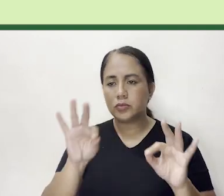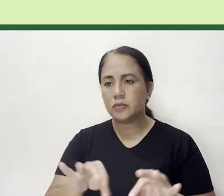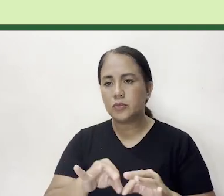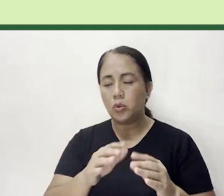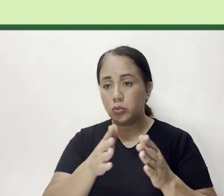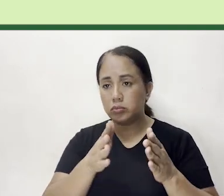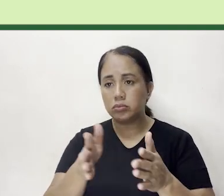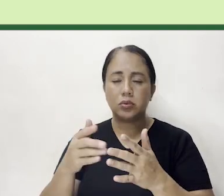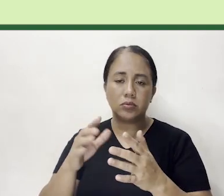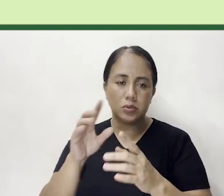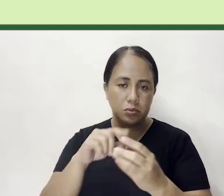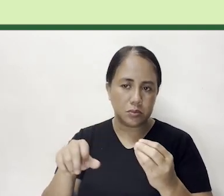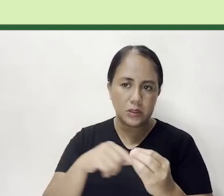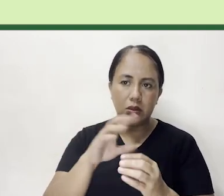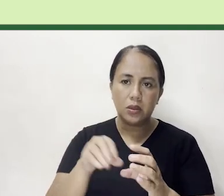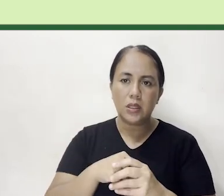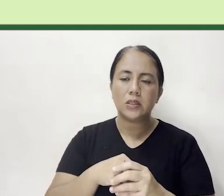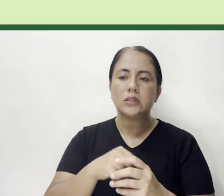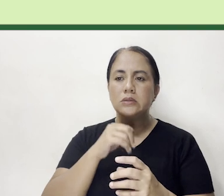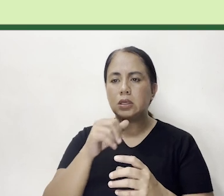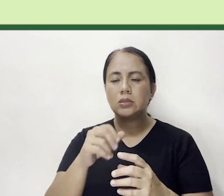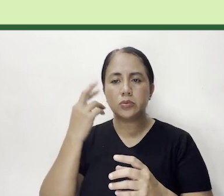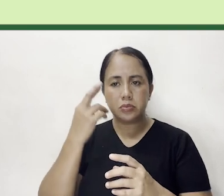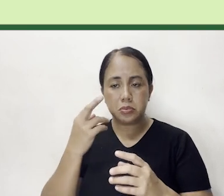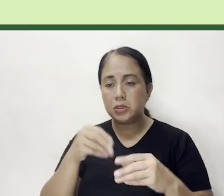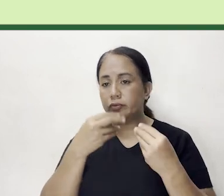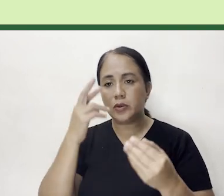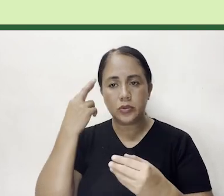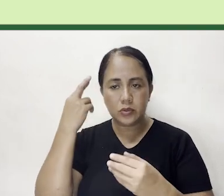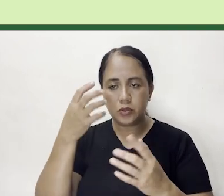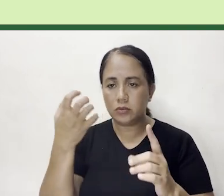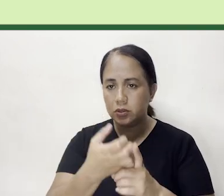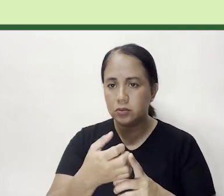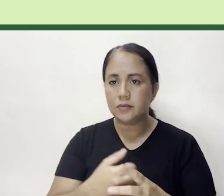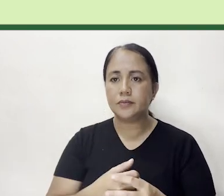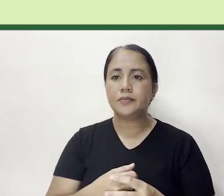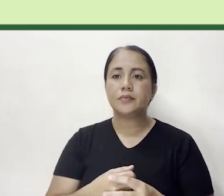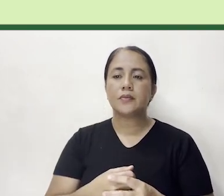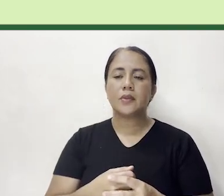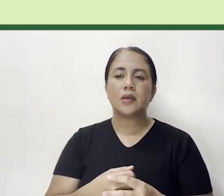includes all forms of discrimination, including denial of reasonable accommodation.